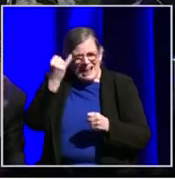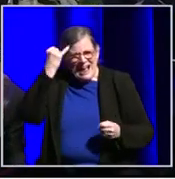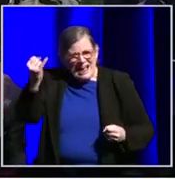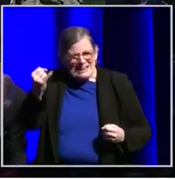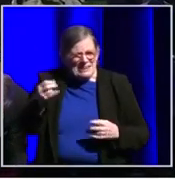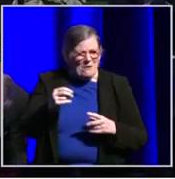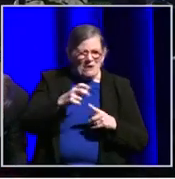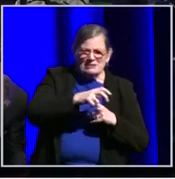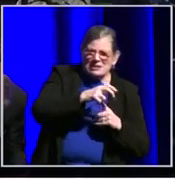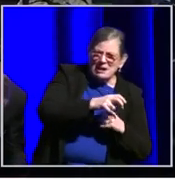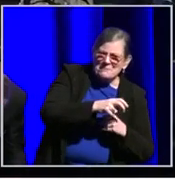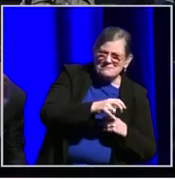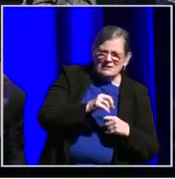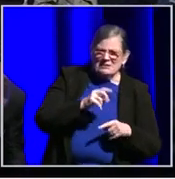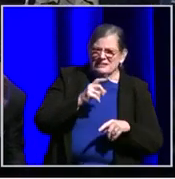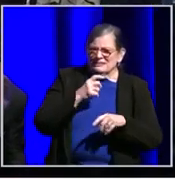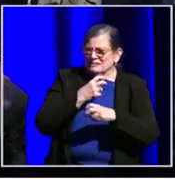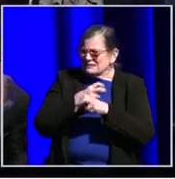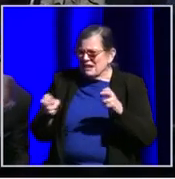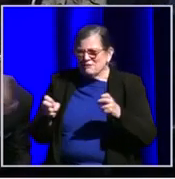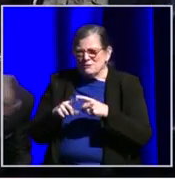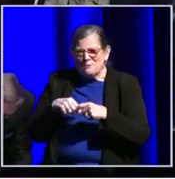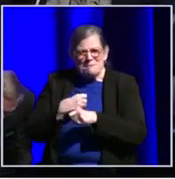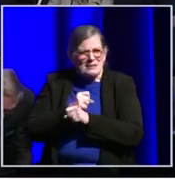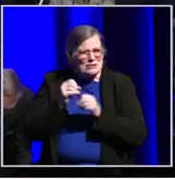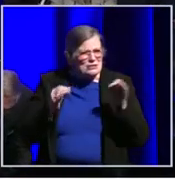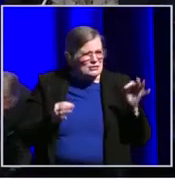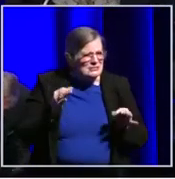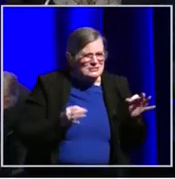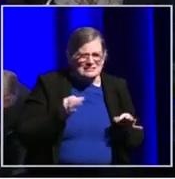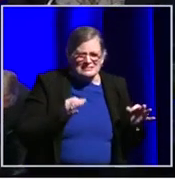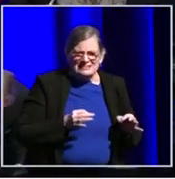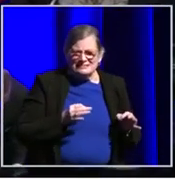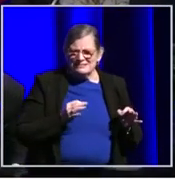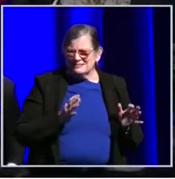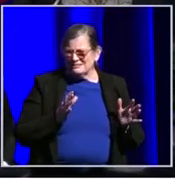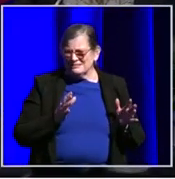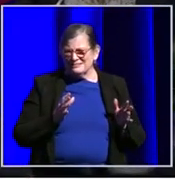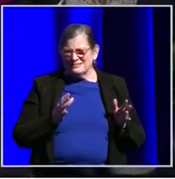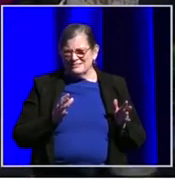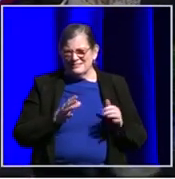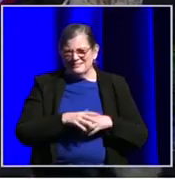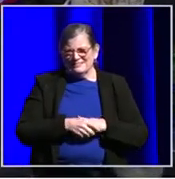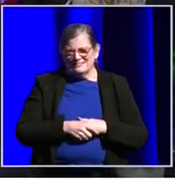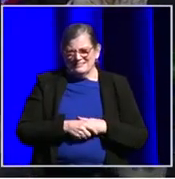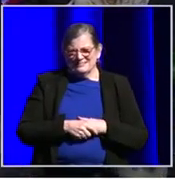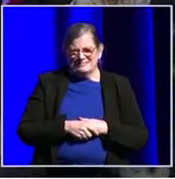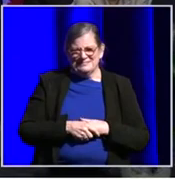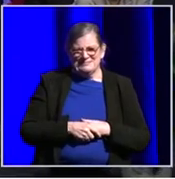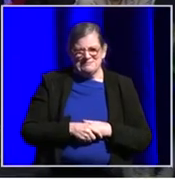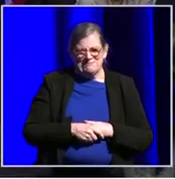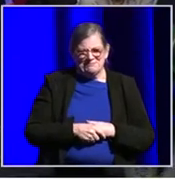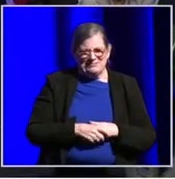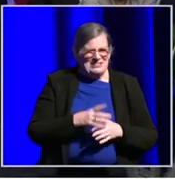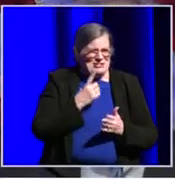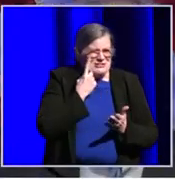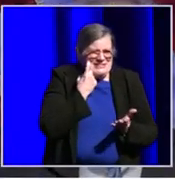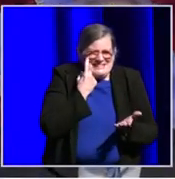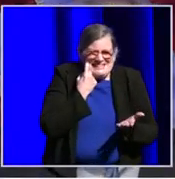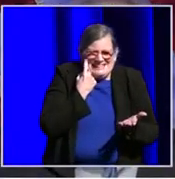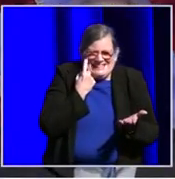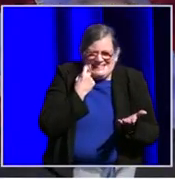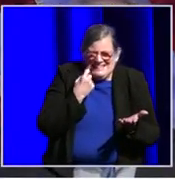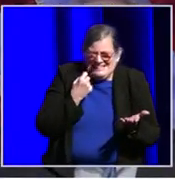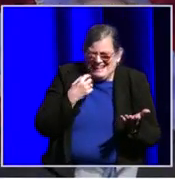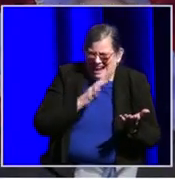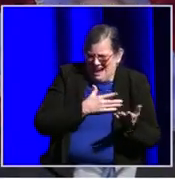decisions. In recent years, our dialogue became increasingly political and erratic and too